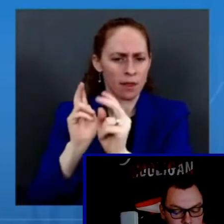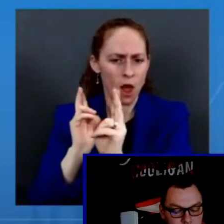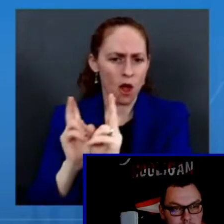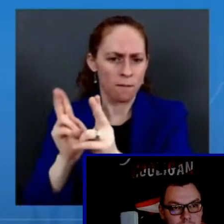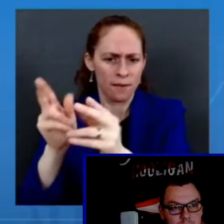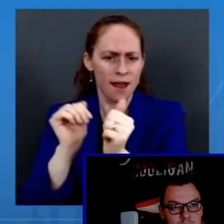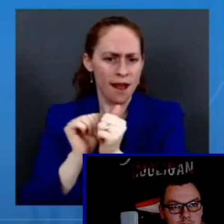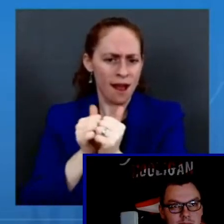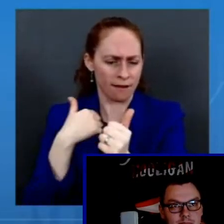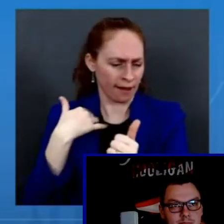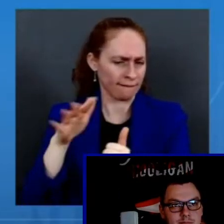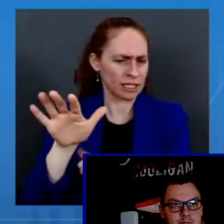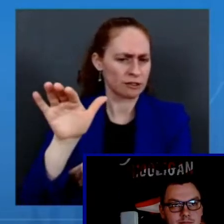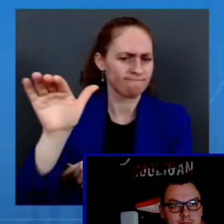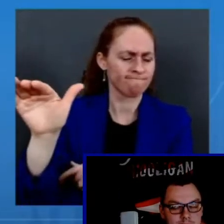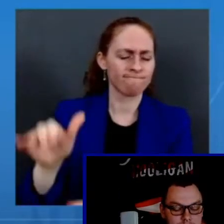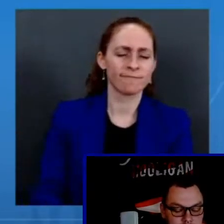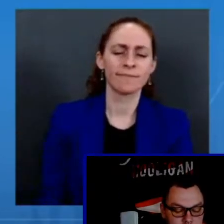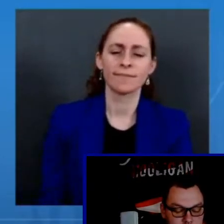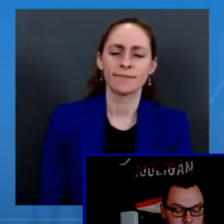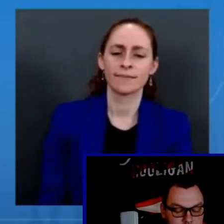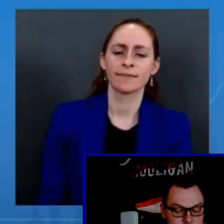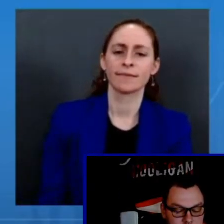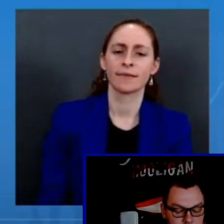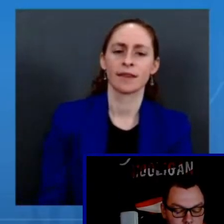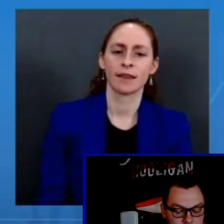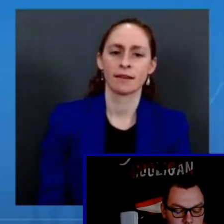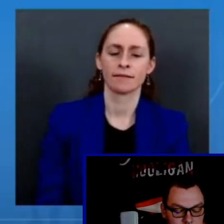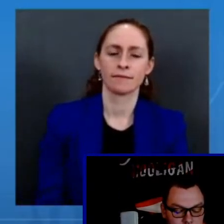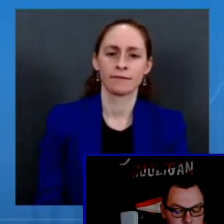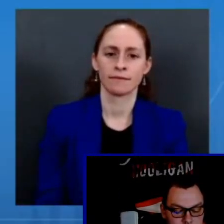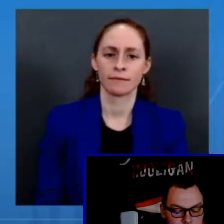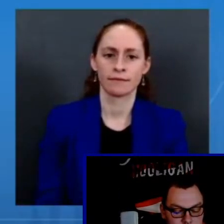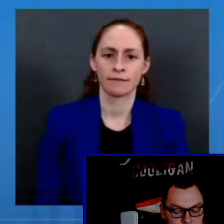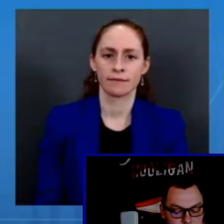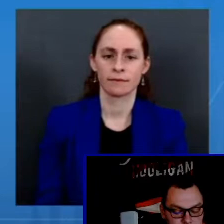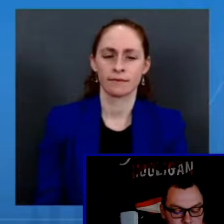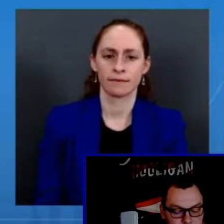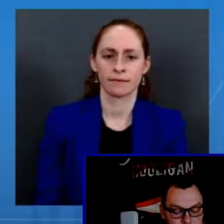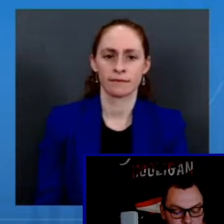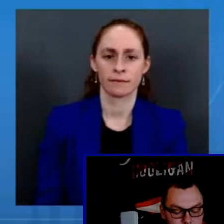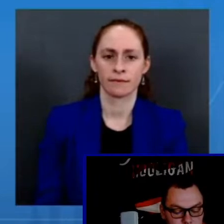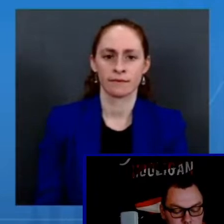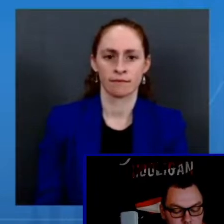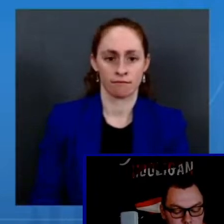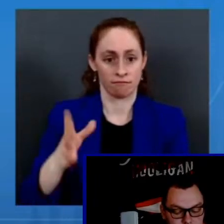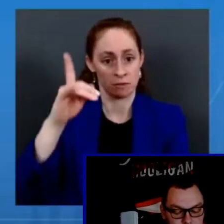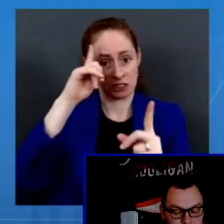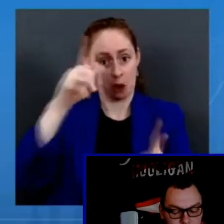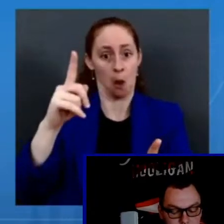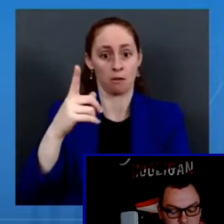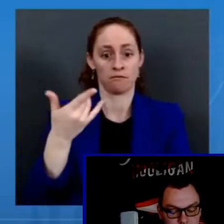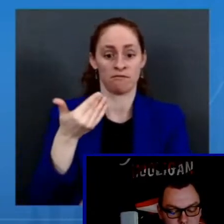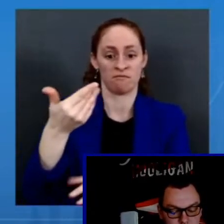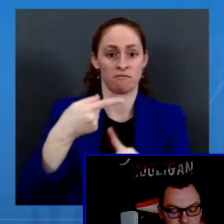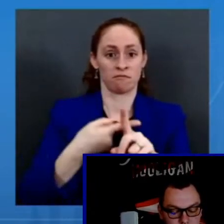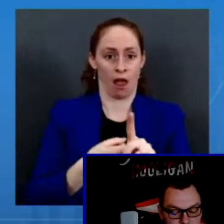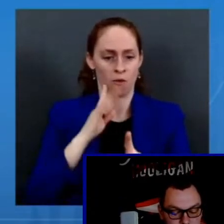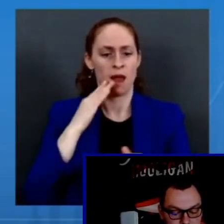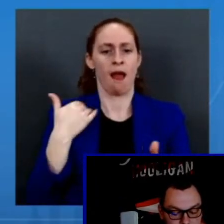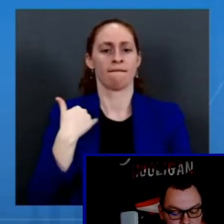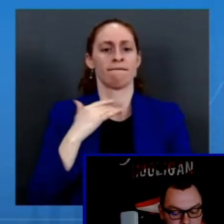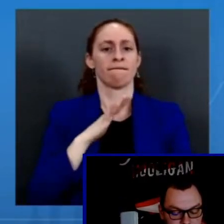January, with monthly totals of pills ramping up across the year and all 10 million treatment